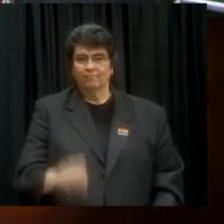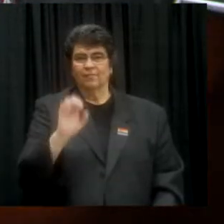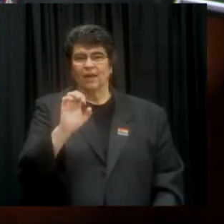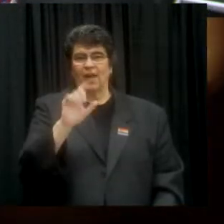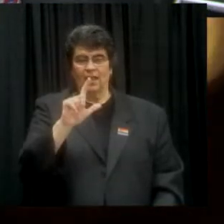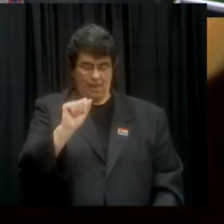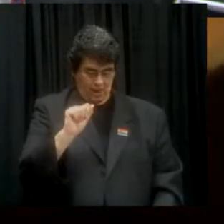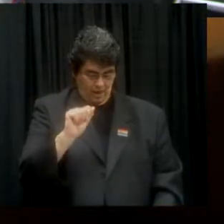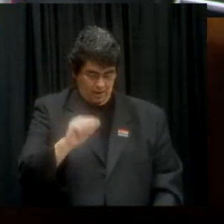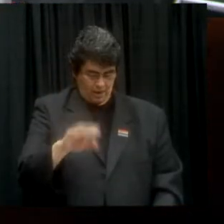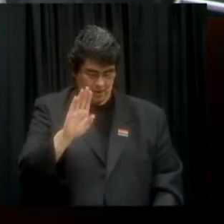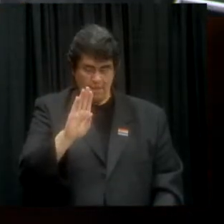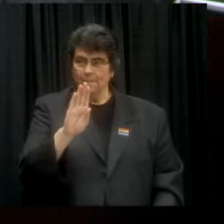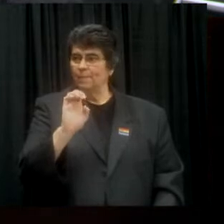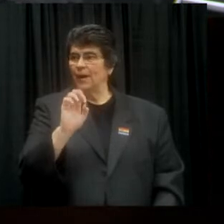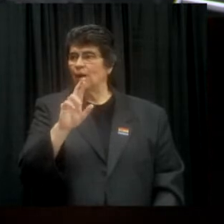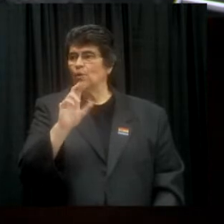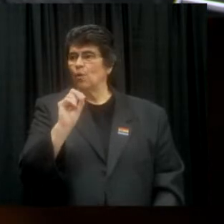Ella Baronilla.